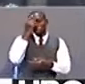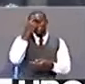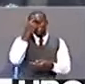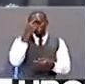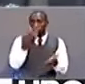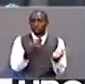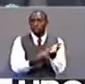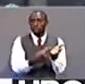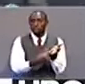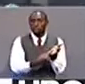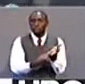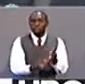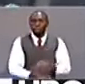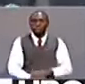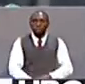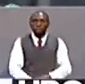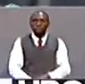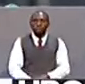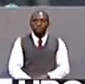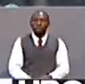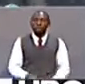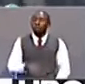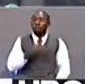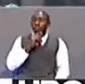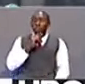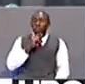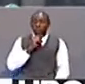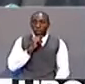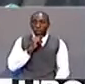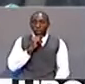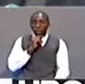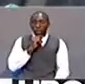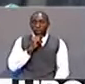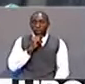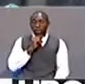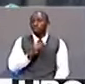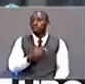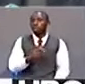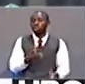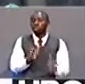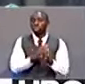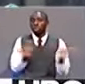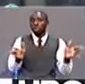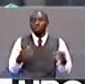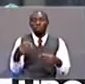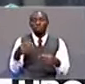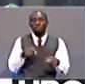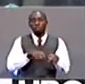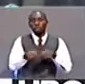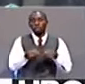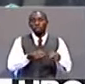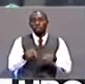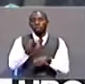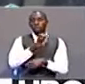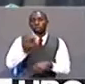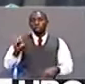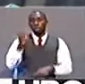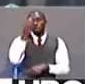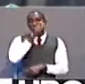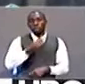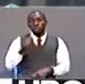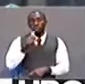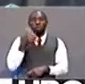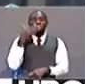Uganda. Mr. Martin Tiffen, the general manager of the East African Crude Oil